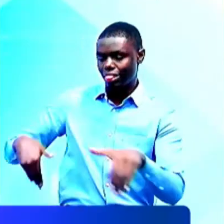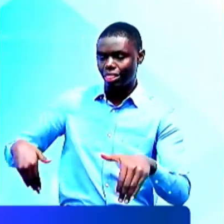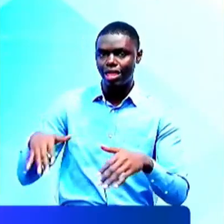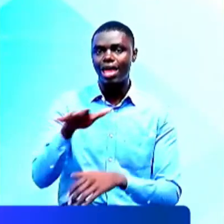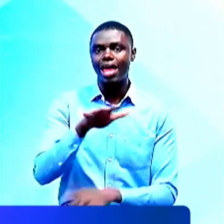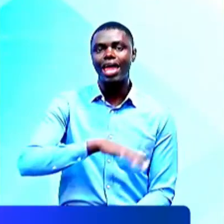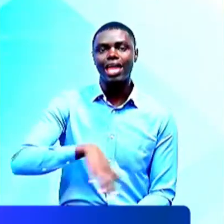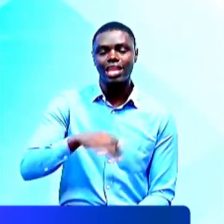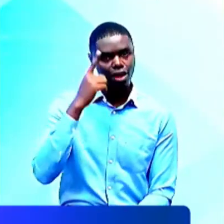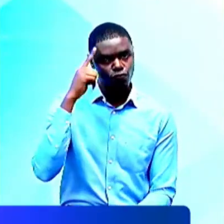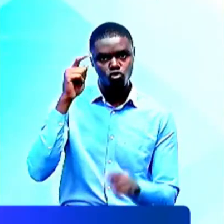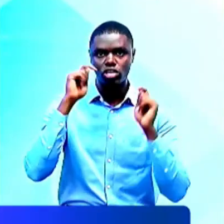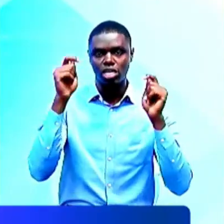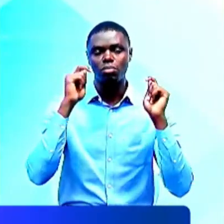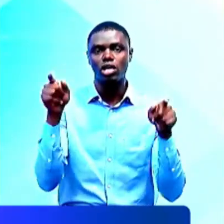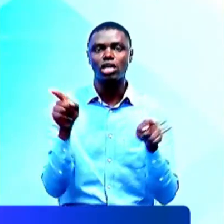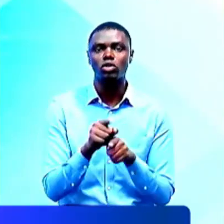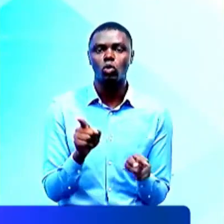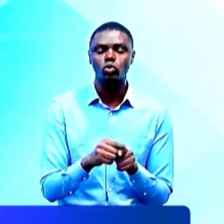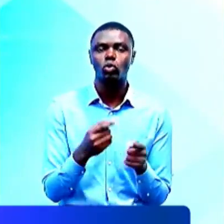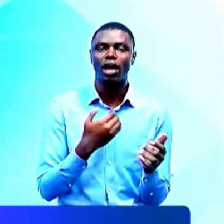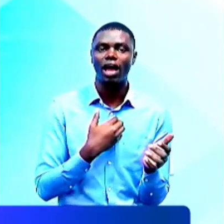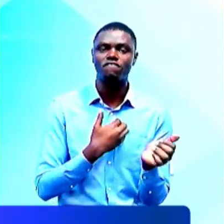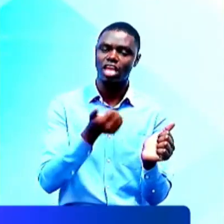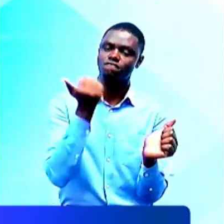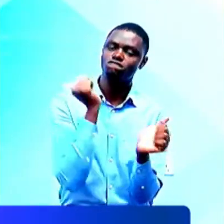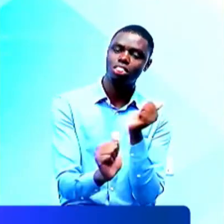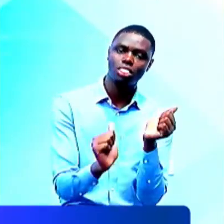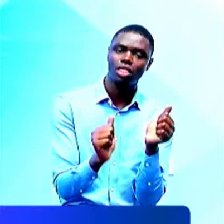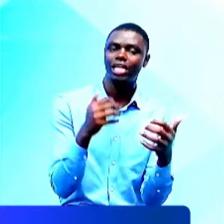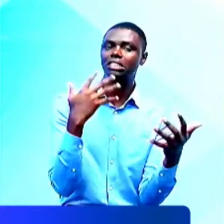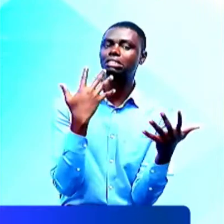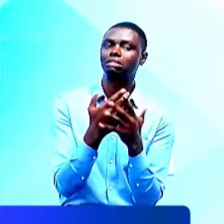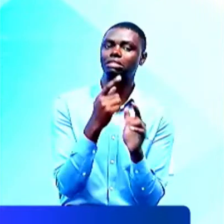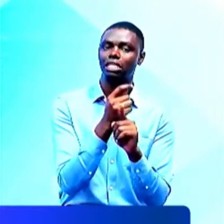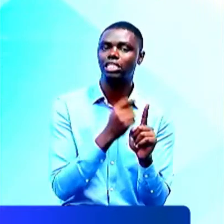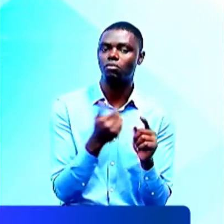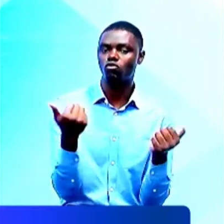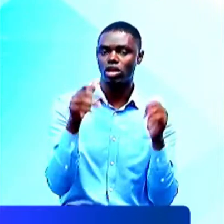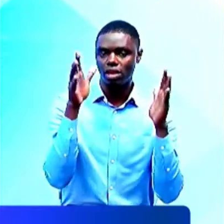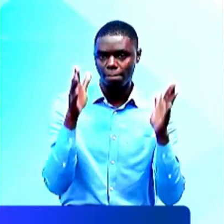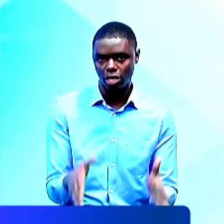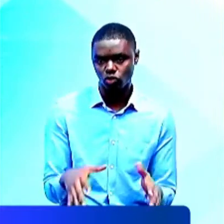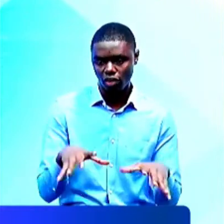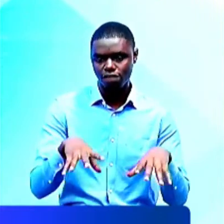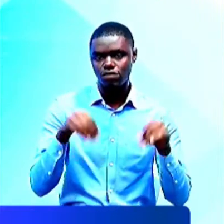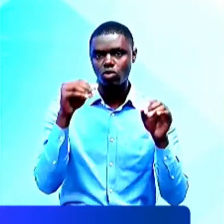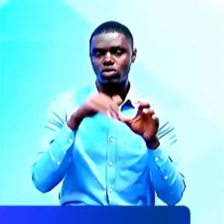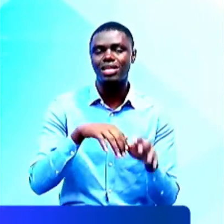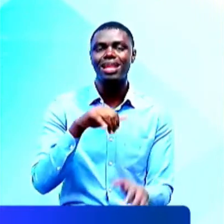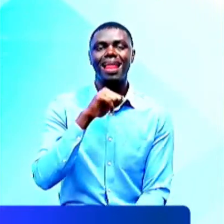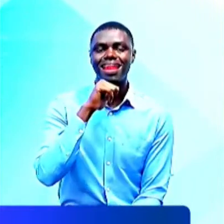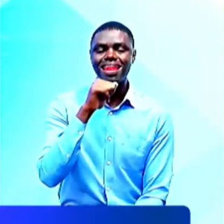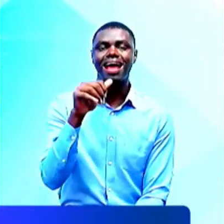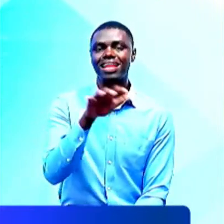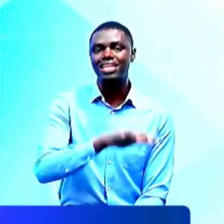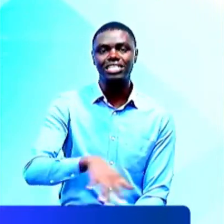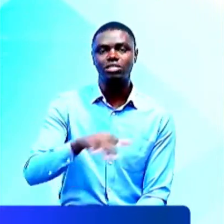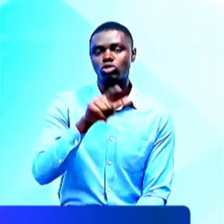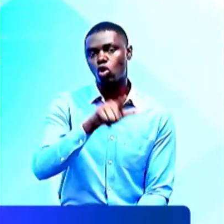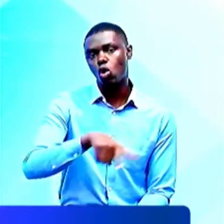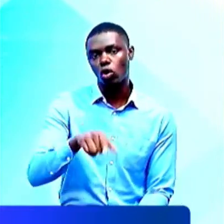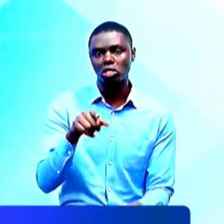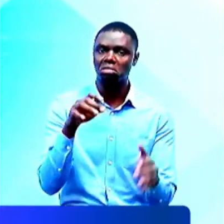demos, while stipulating fines and jail terms for anyone found in non-designated locations such